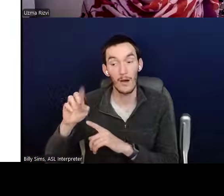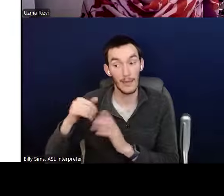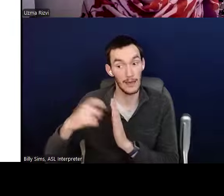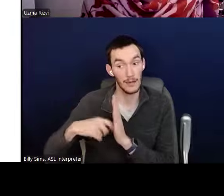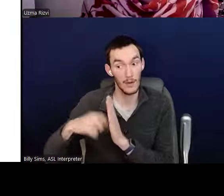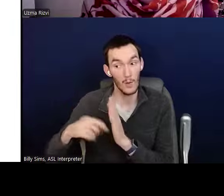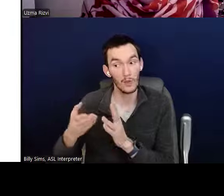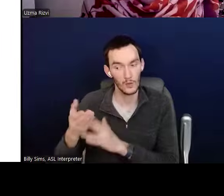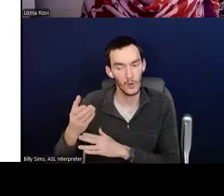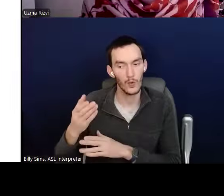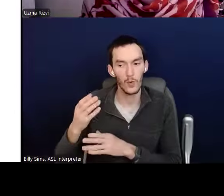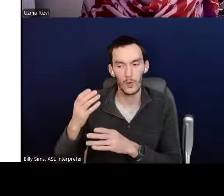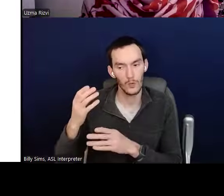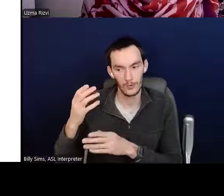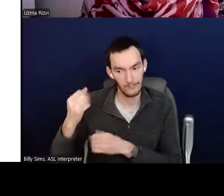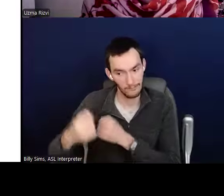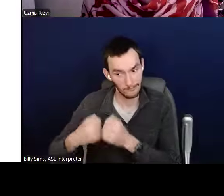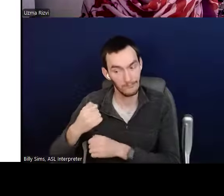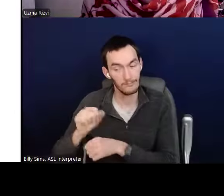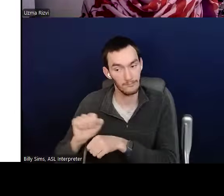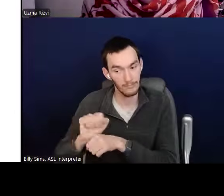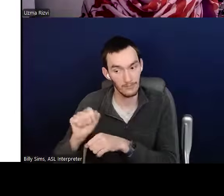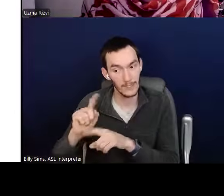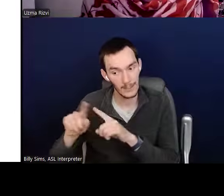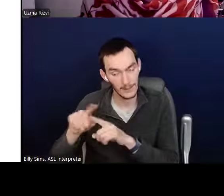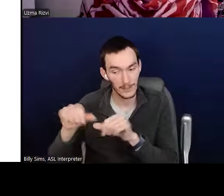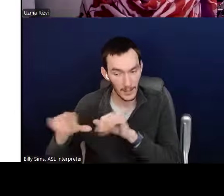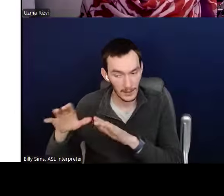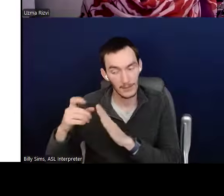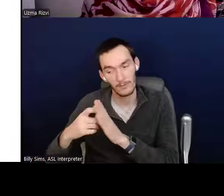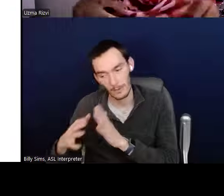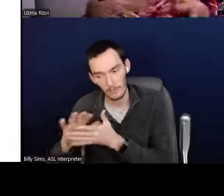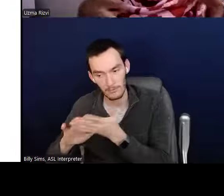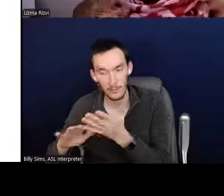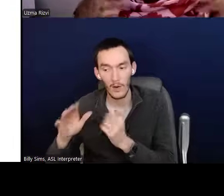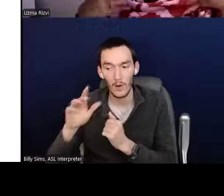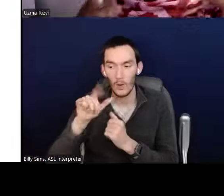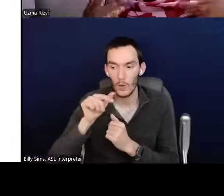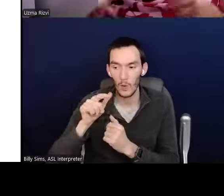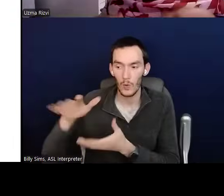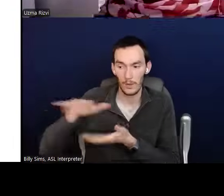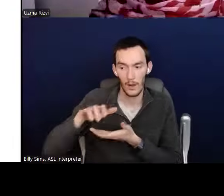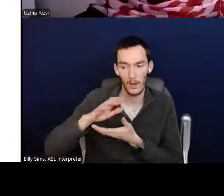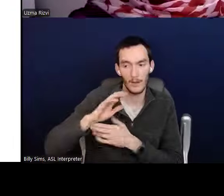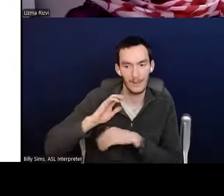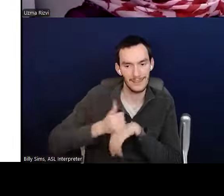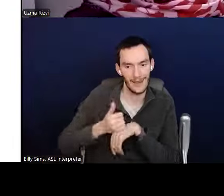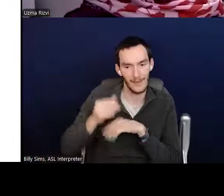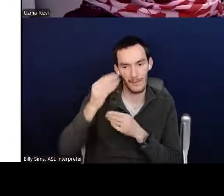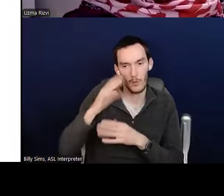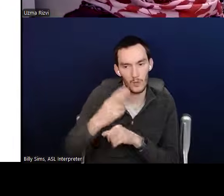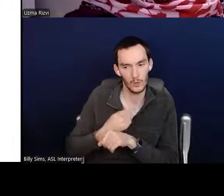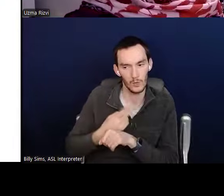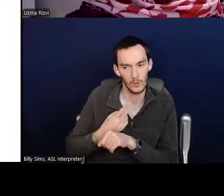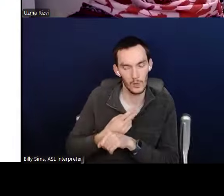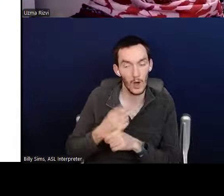generated through the labor of many archaeologists, anthropologists, excavators, and others whose work produced the core set of information that we utilize.